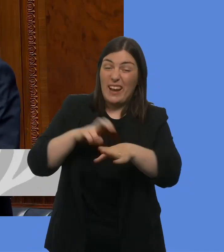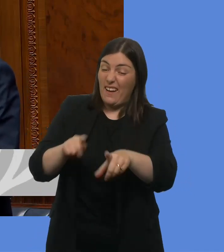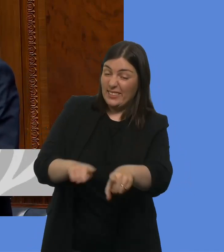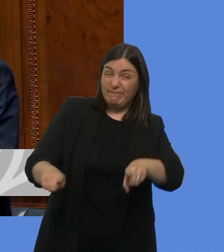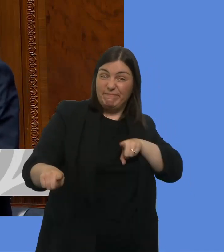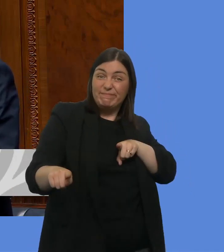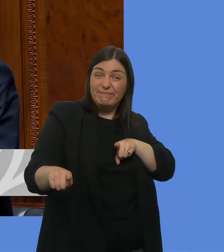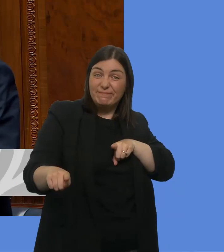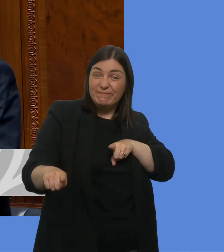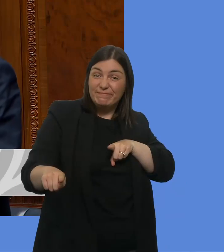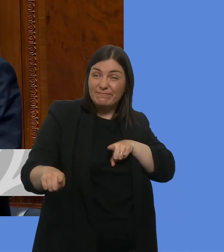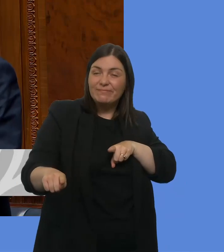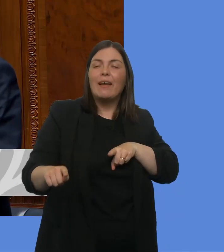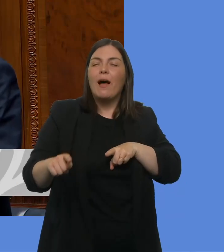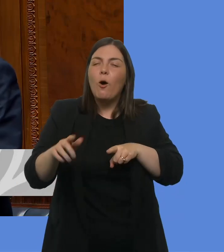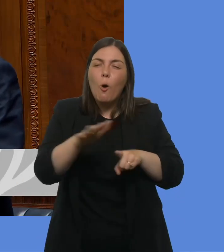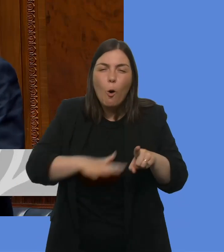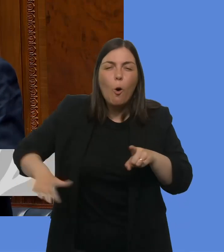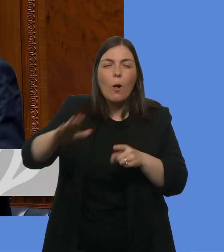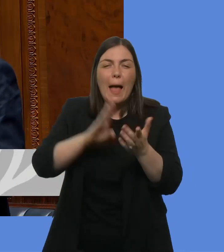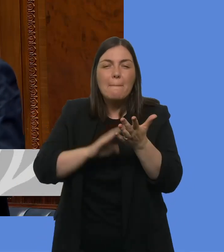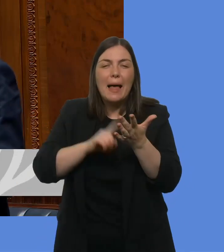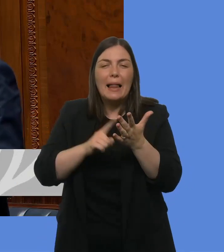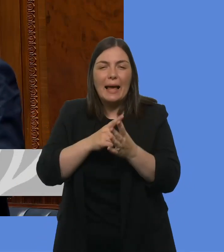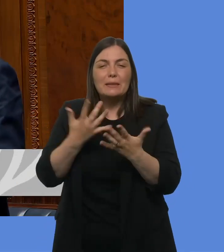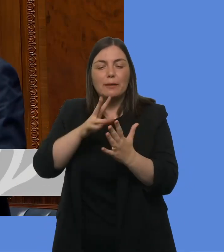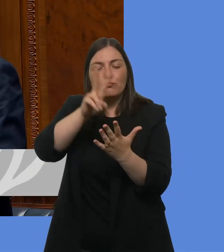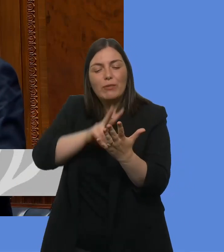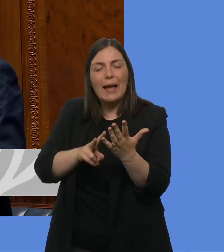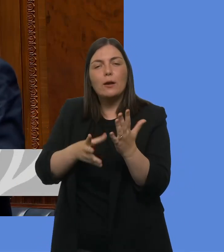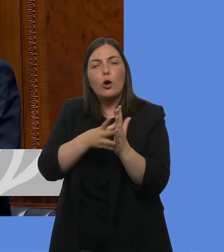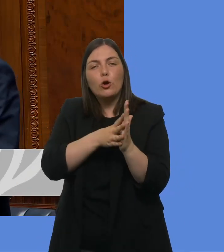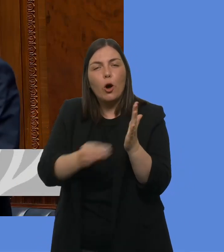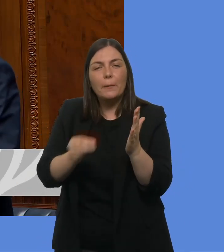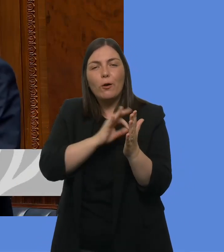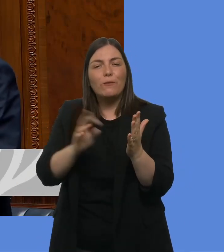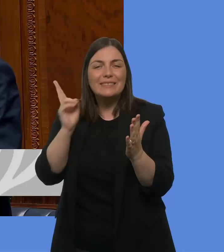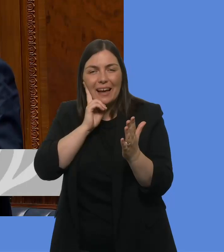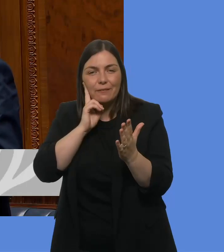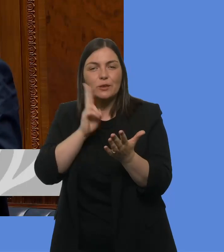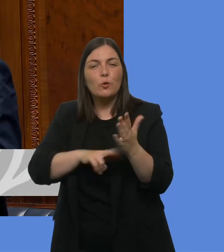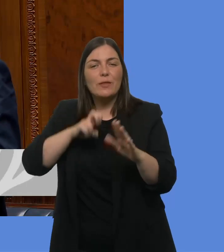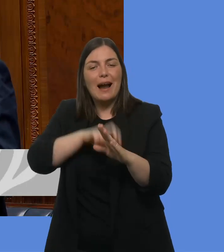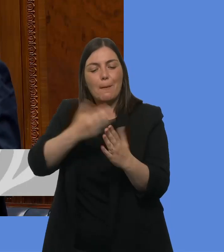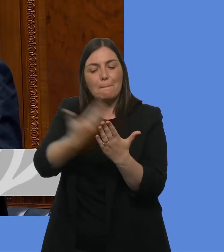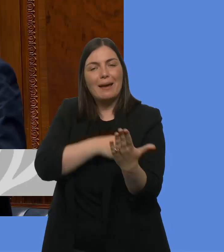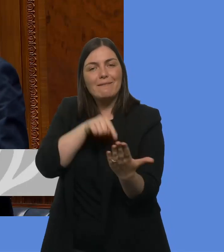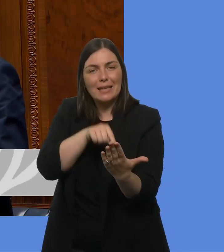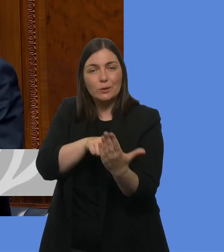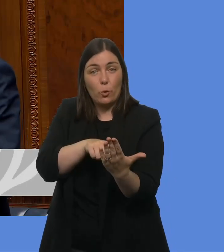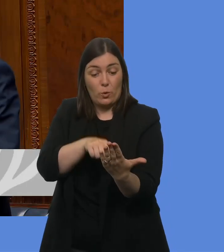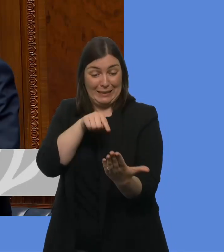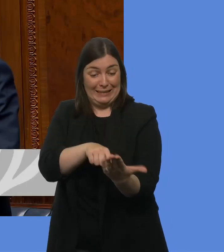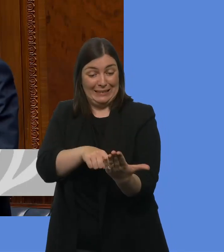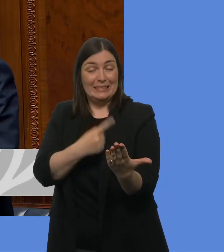of the Coalition of Deafness Northern Ireland Manifesto. In it, they spell out as a basic demand that all